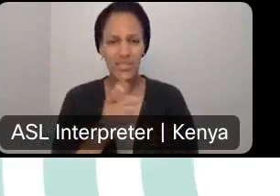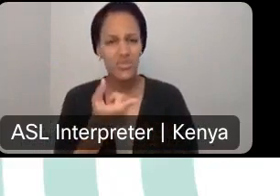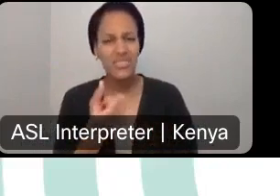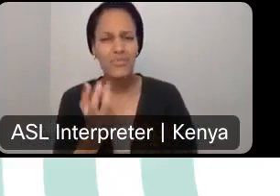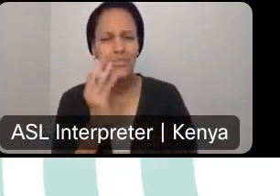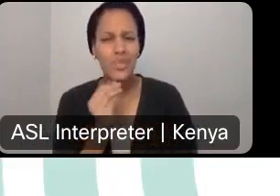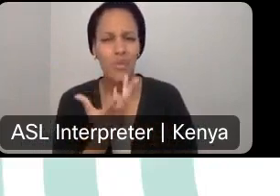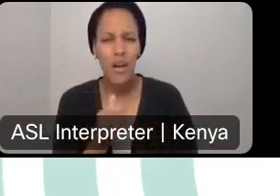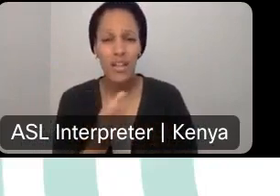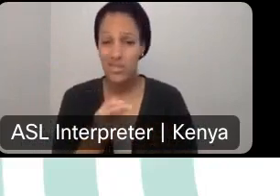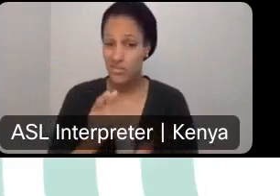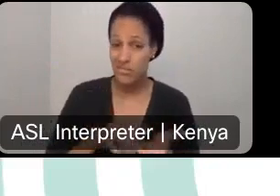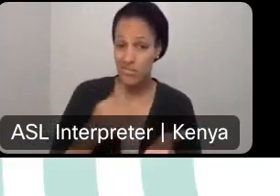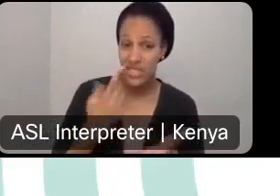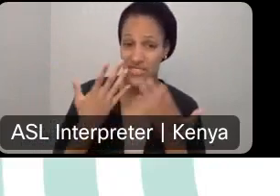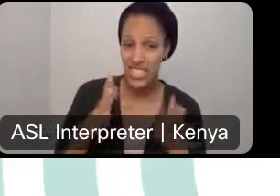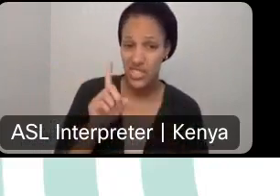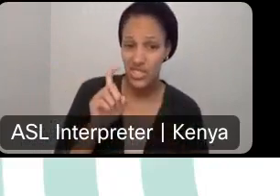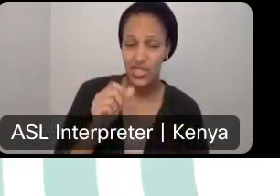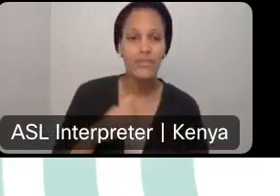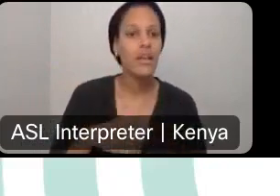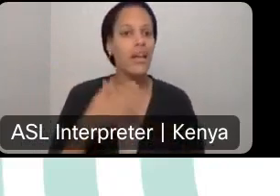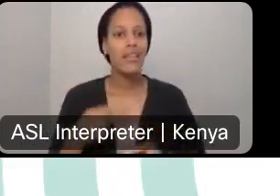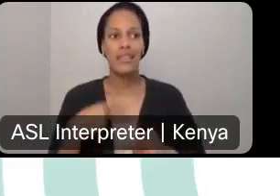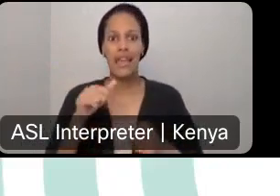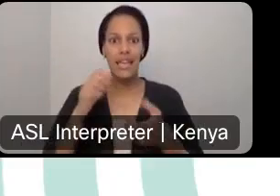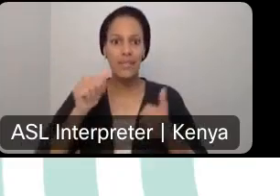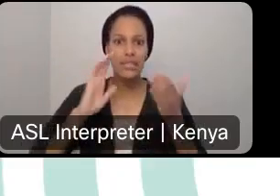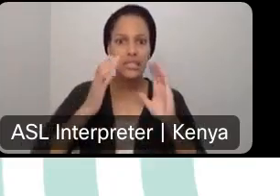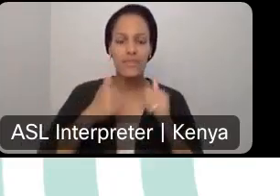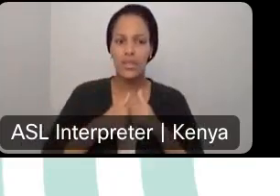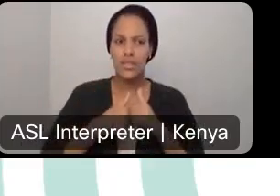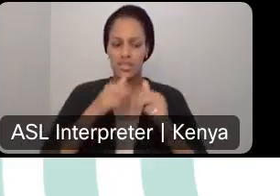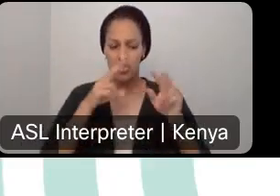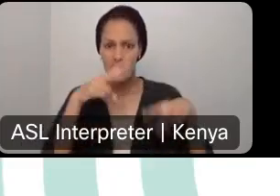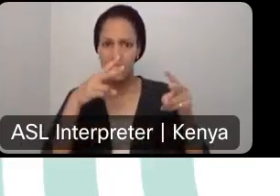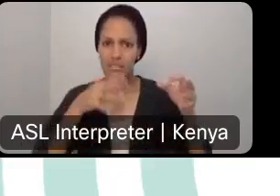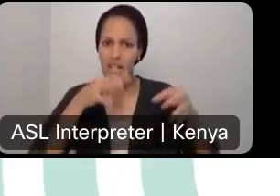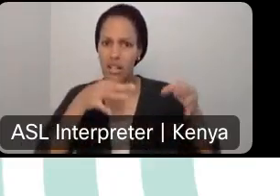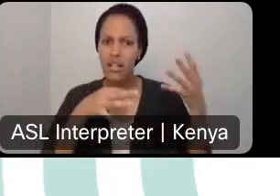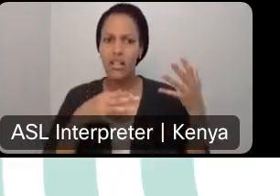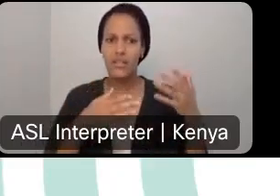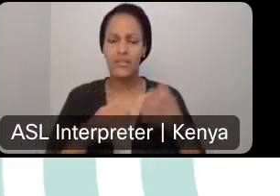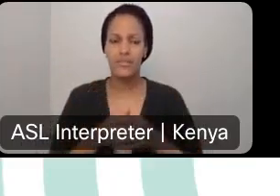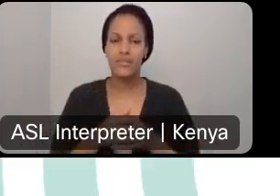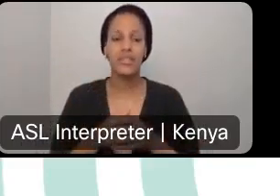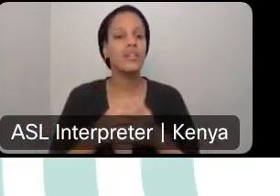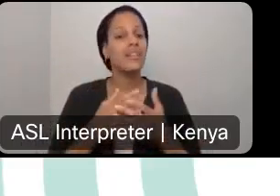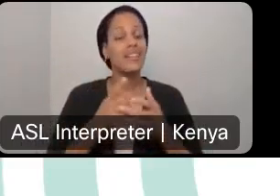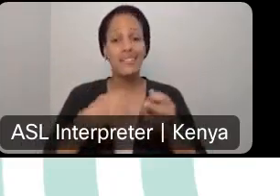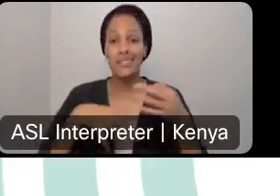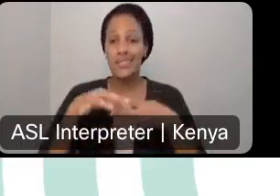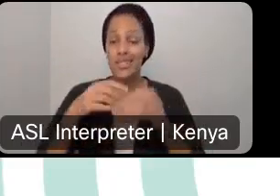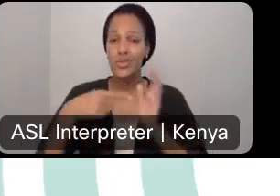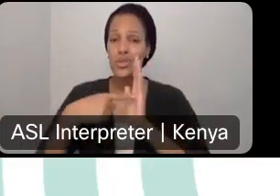their medications. This can come across as judgmental or uncaring. Instead, show caring,